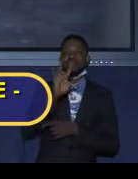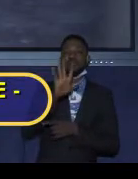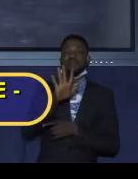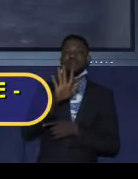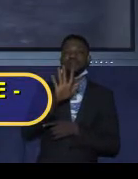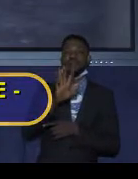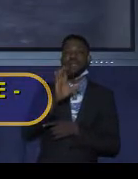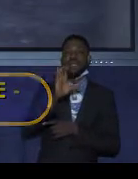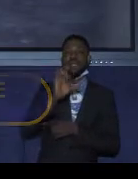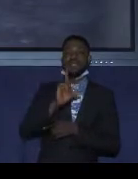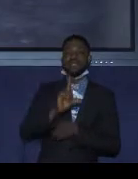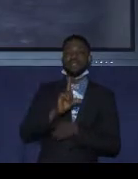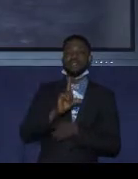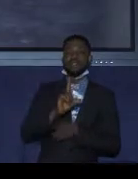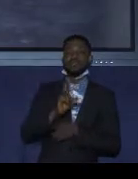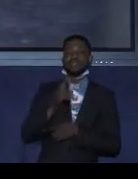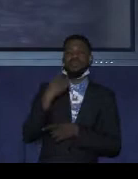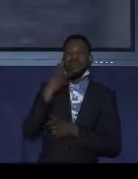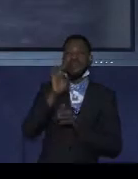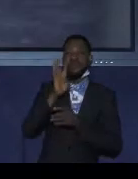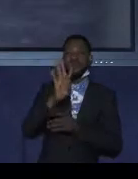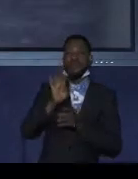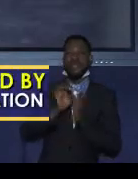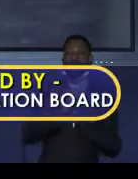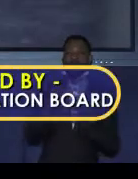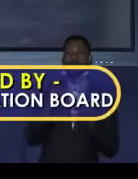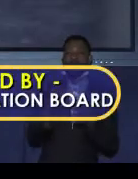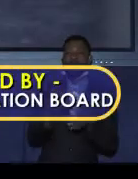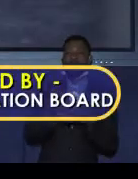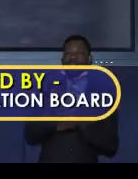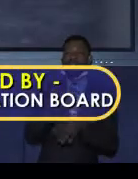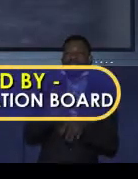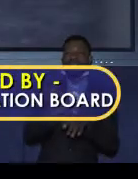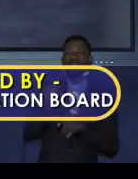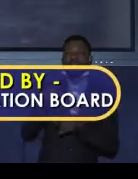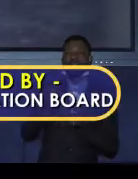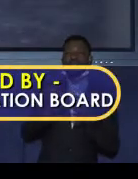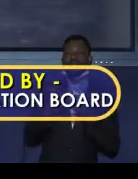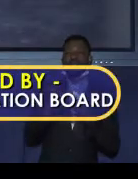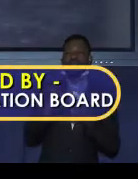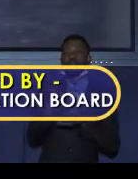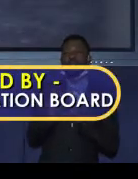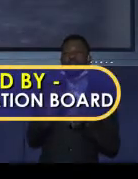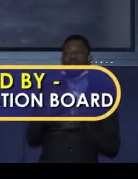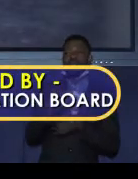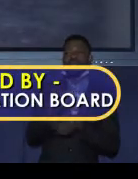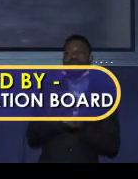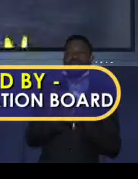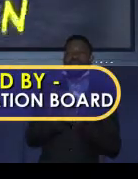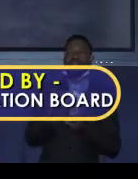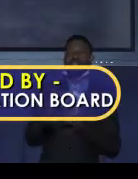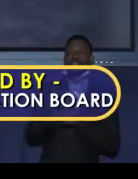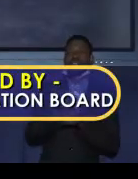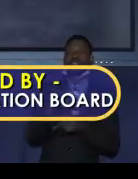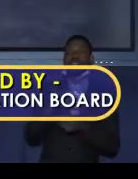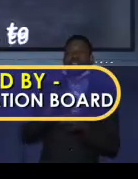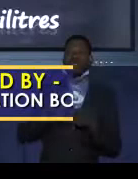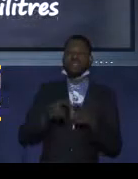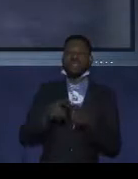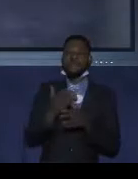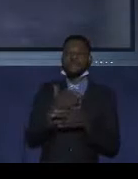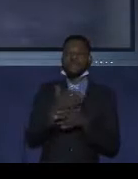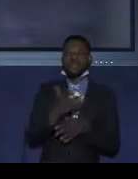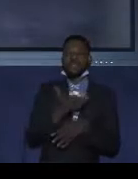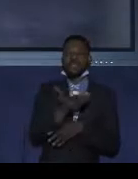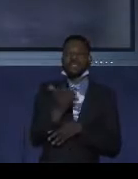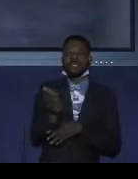is 75 centiliters. 4 examples. Now it's time for you to have some of your own. Keep the relationship between